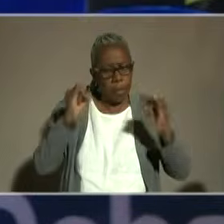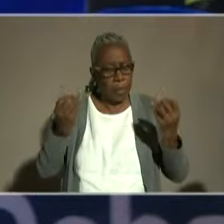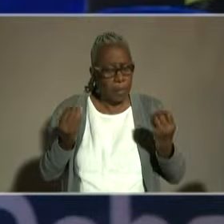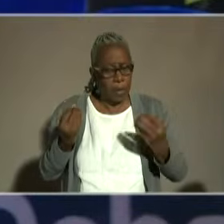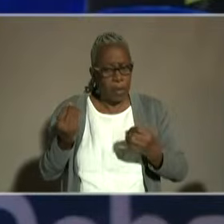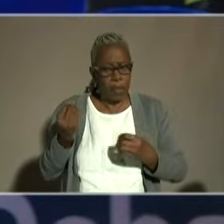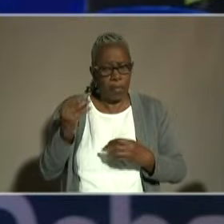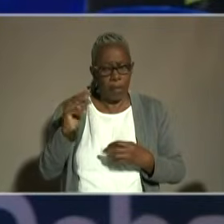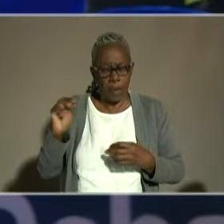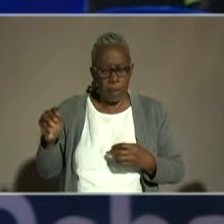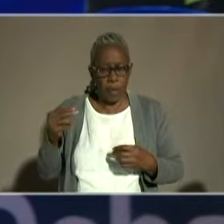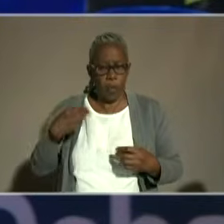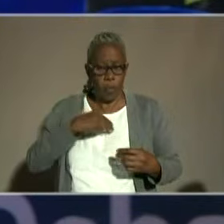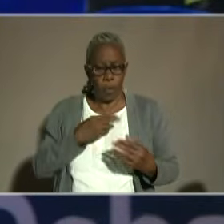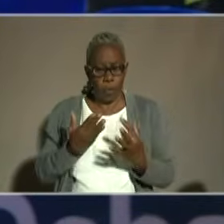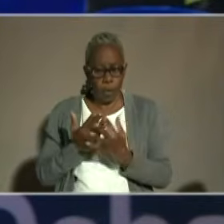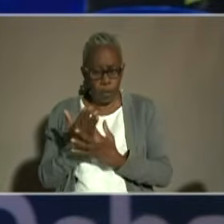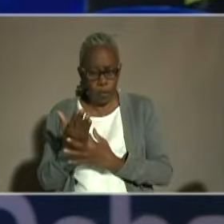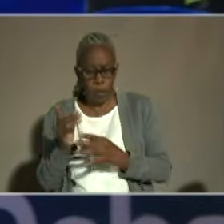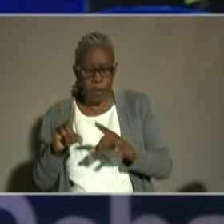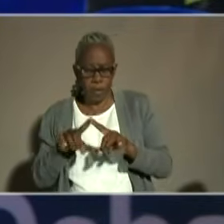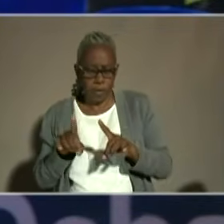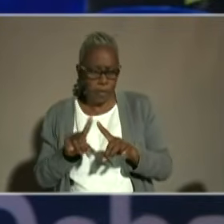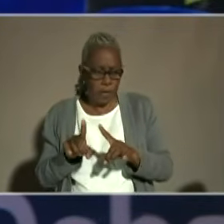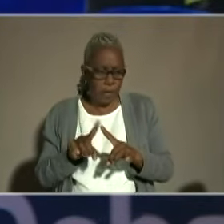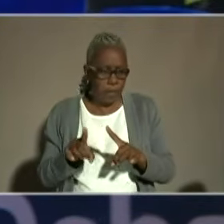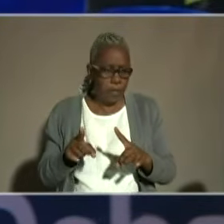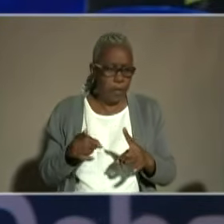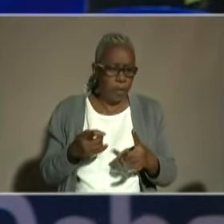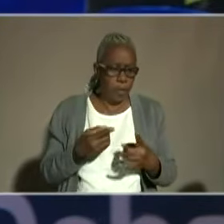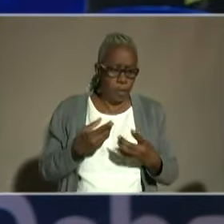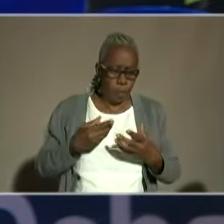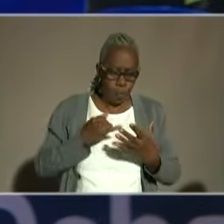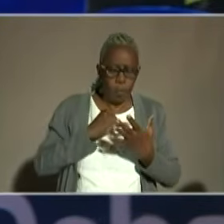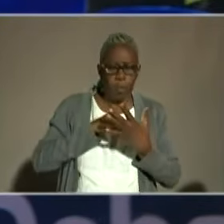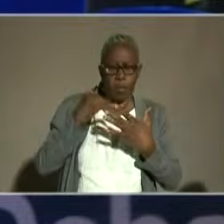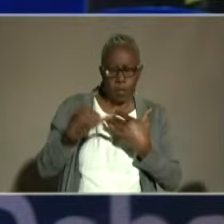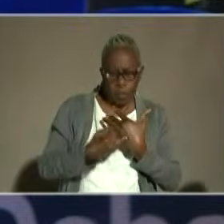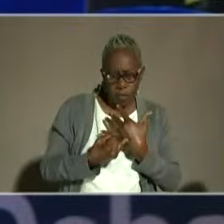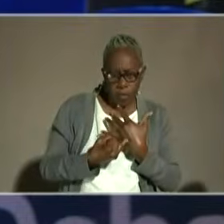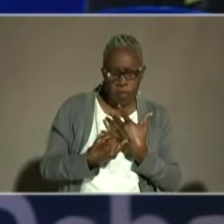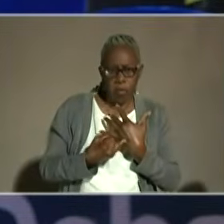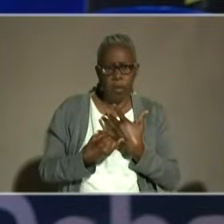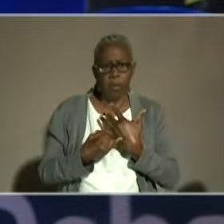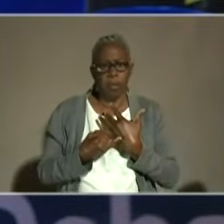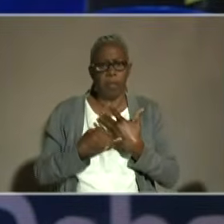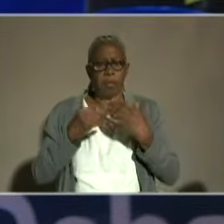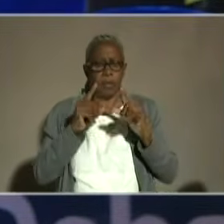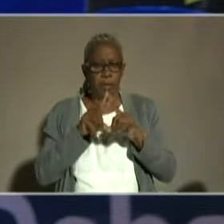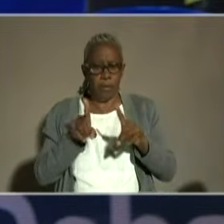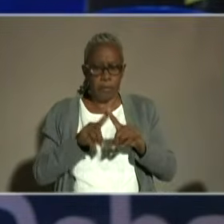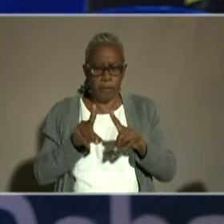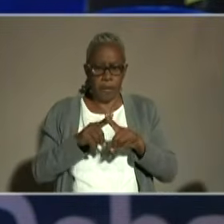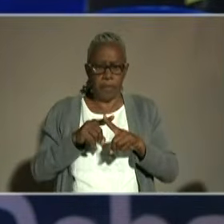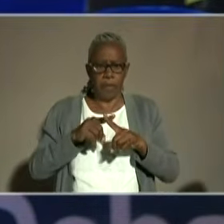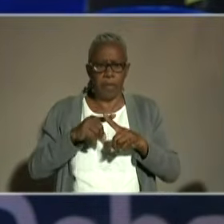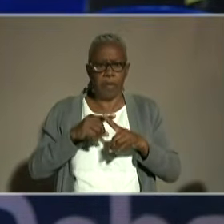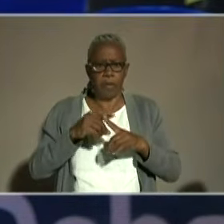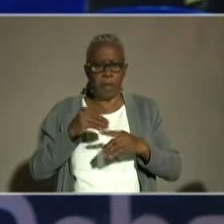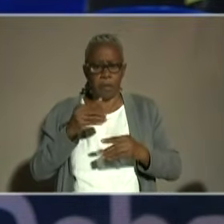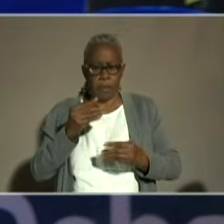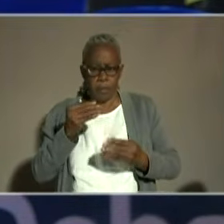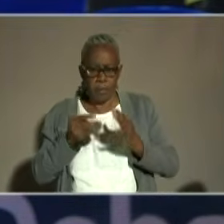we, through various initiatives, including through the various development funds that we have, will